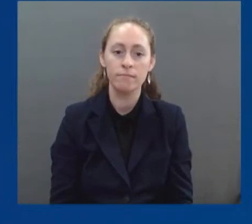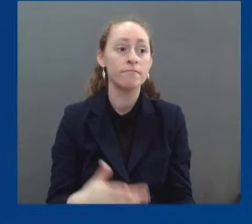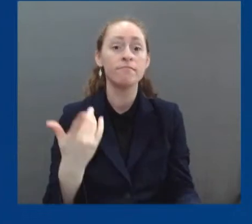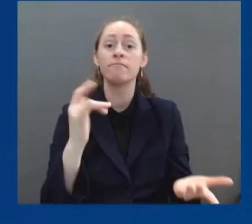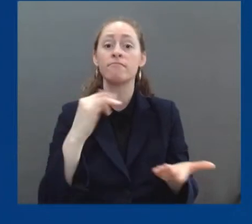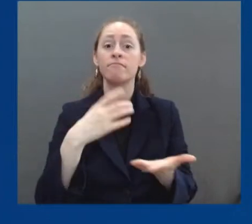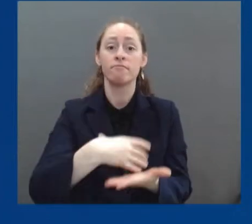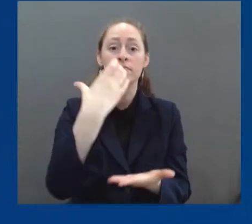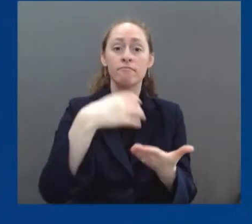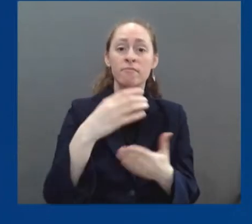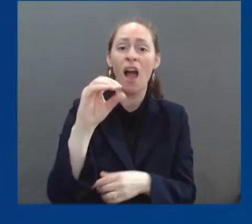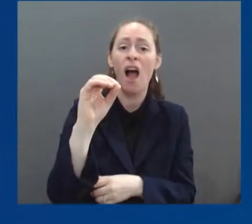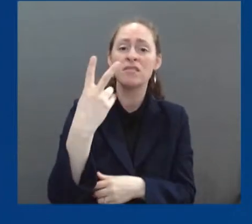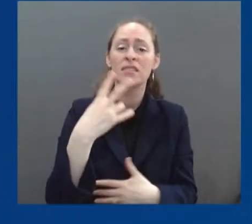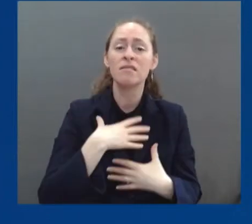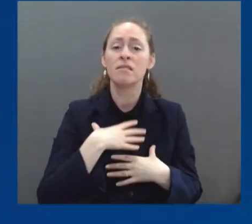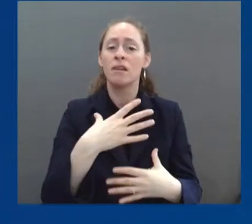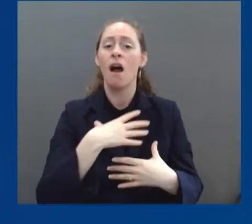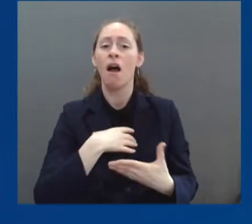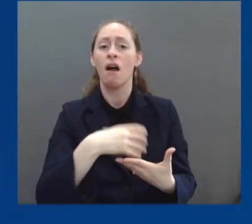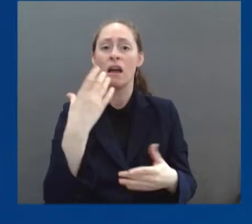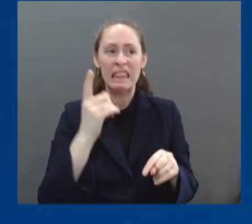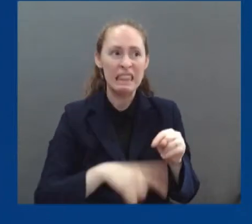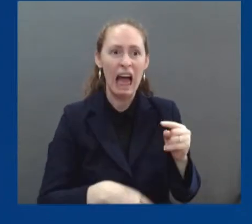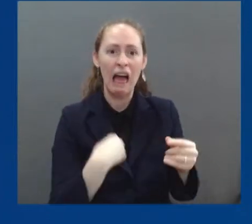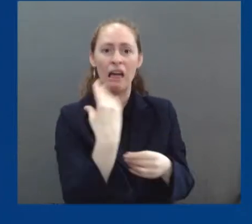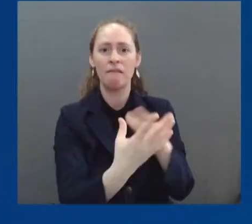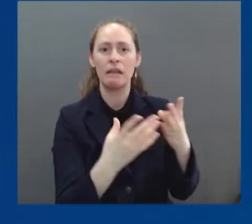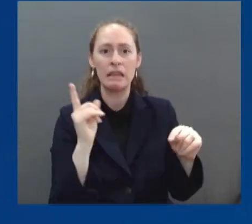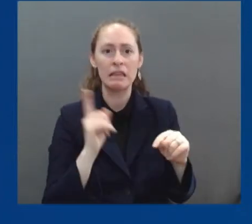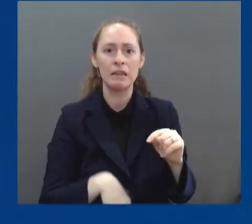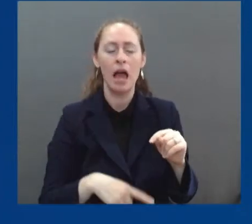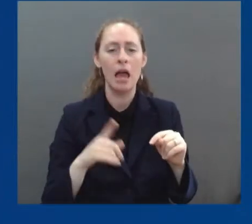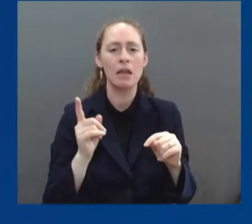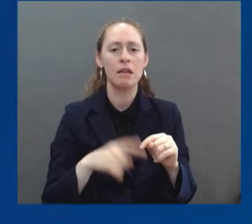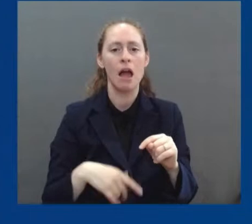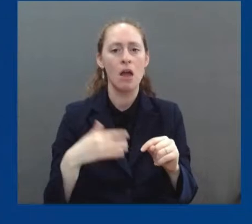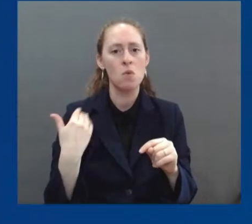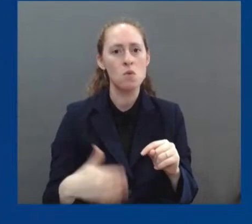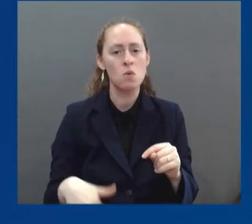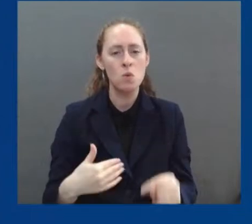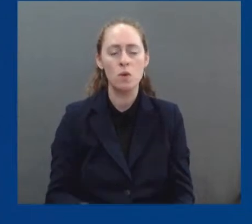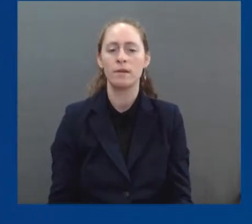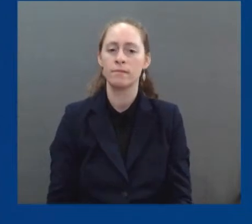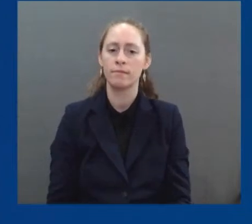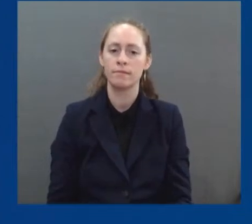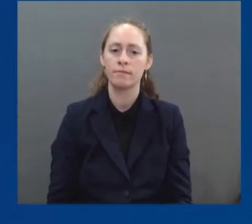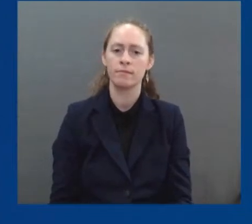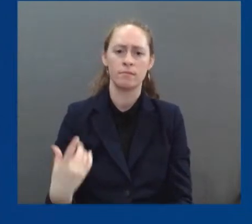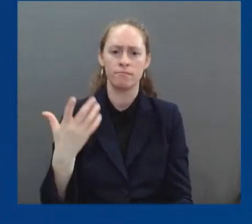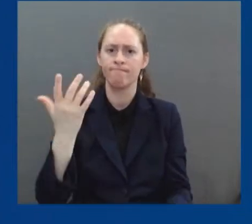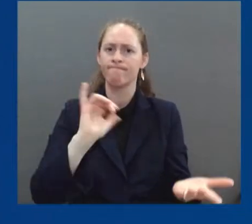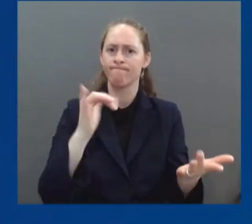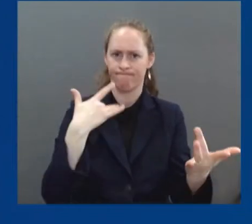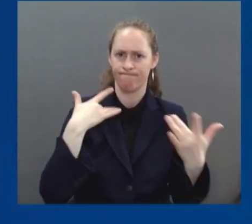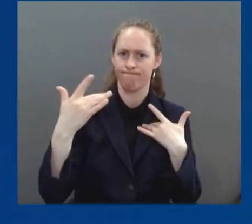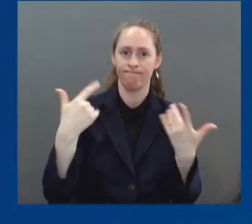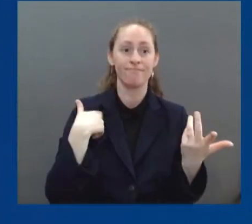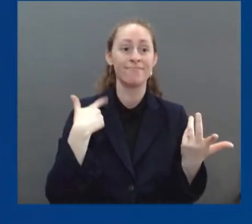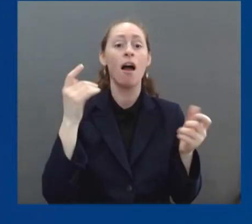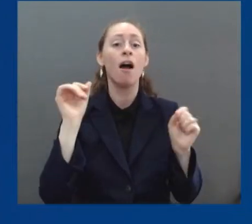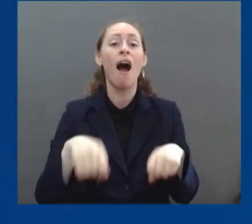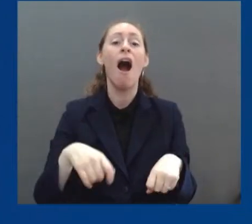need them. Our global genomic sequencing capabilities will fall off, and that undermines our ability to detect